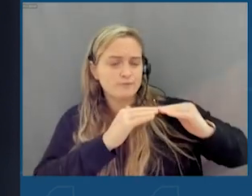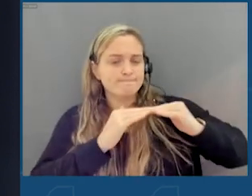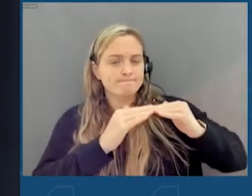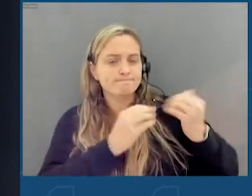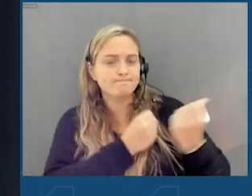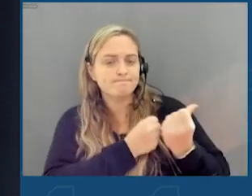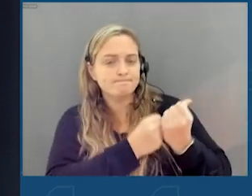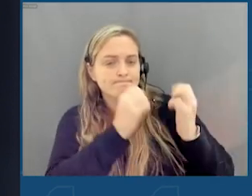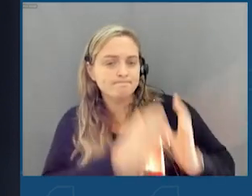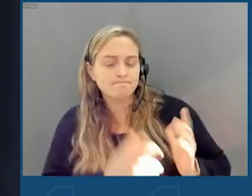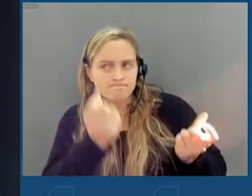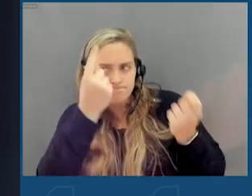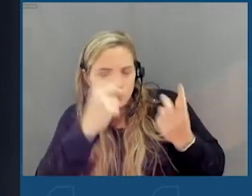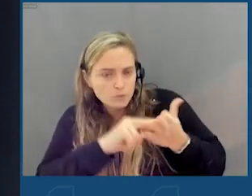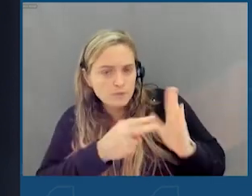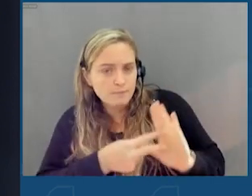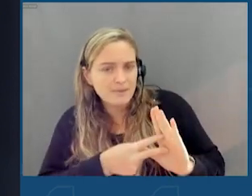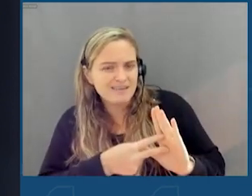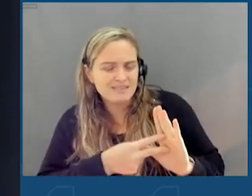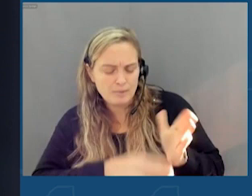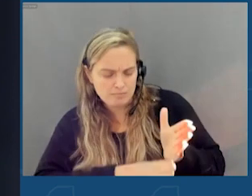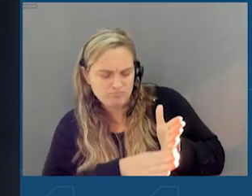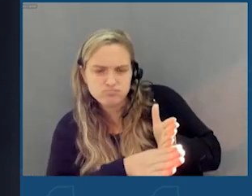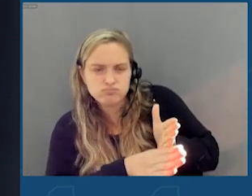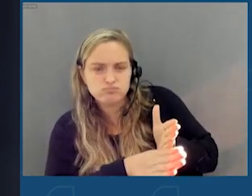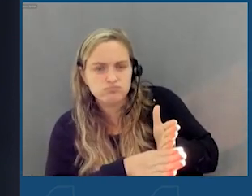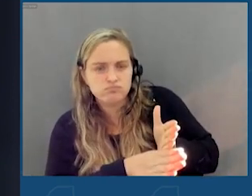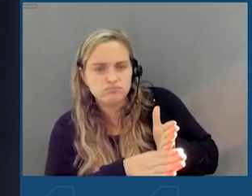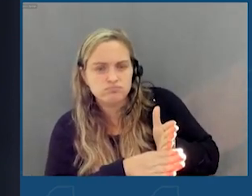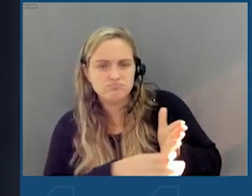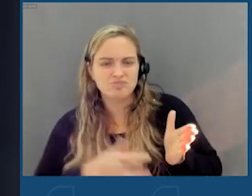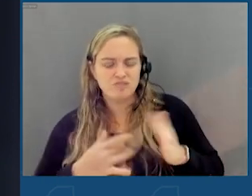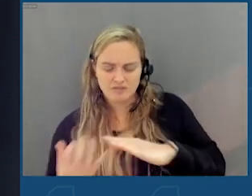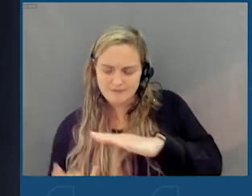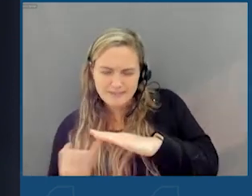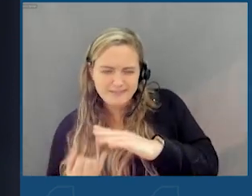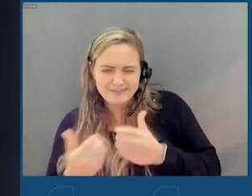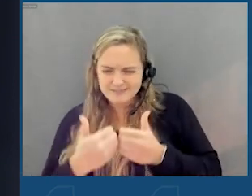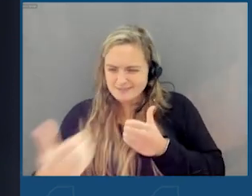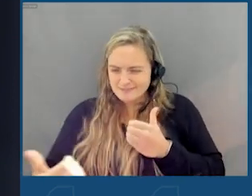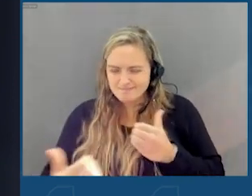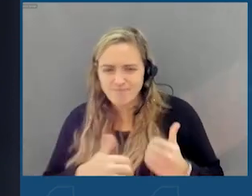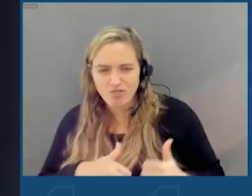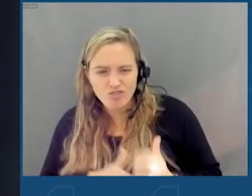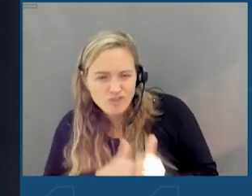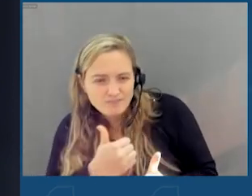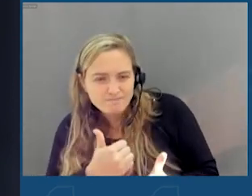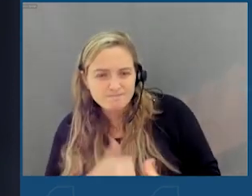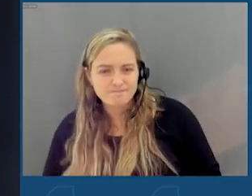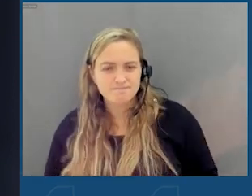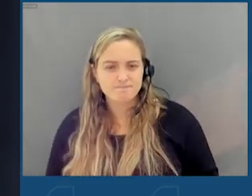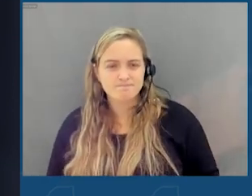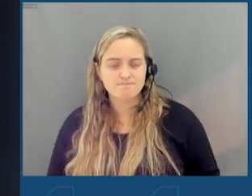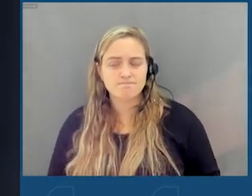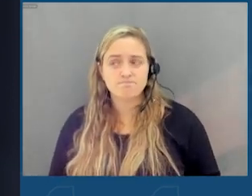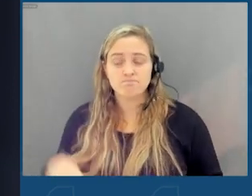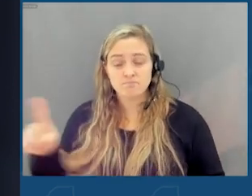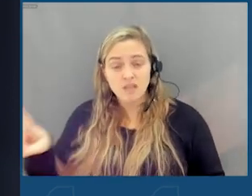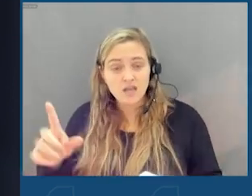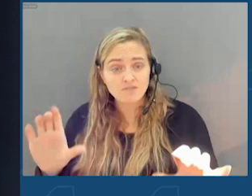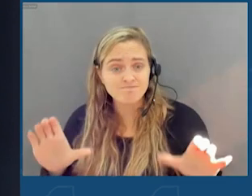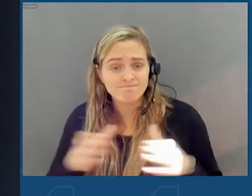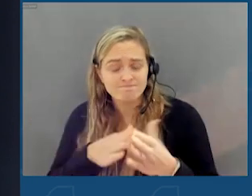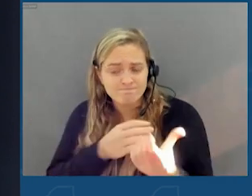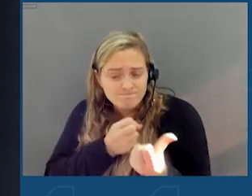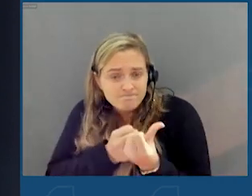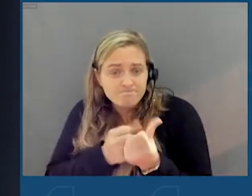who understood what it meant to be on the outside, to feel isolated or threatened. They stood together for